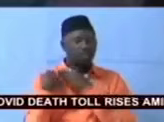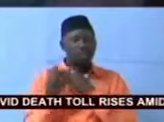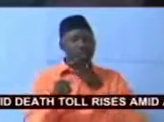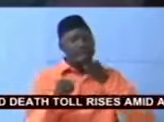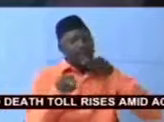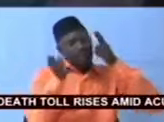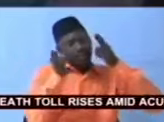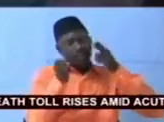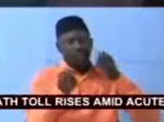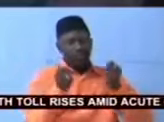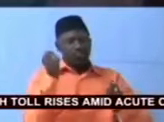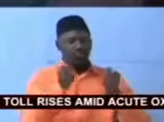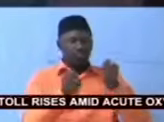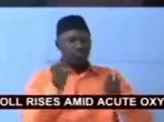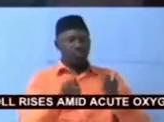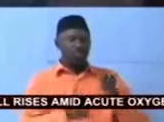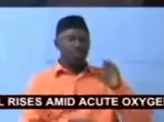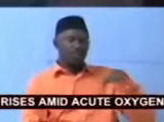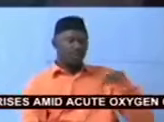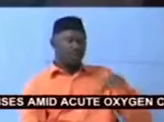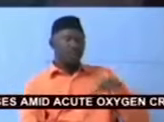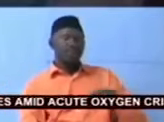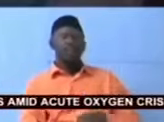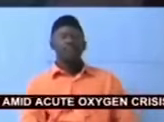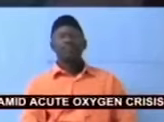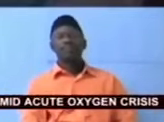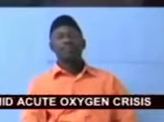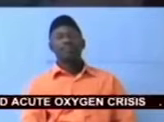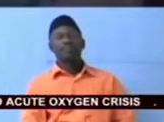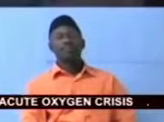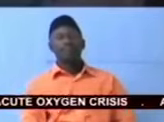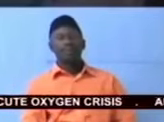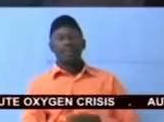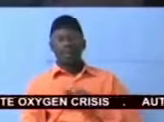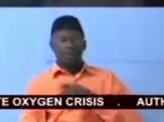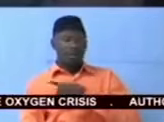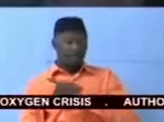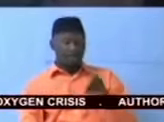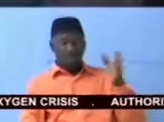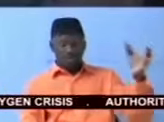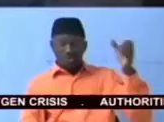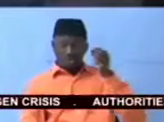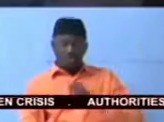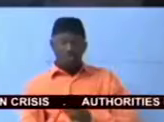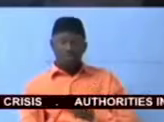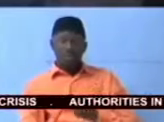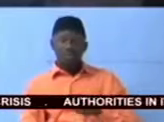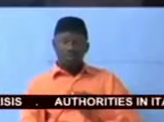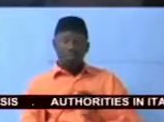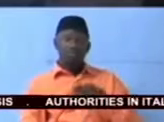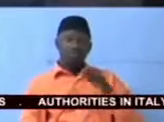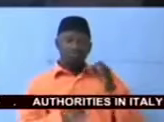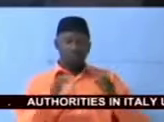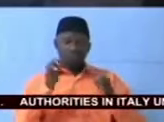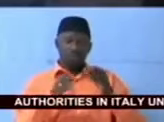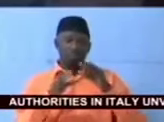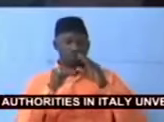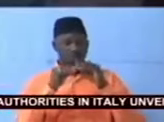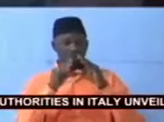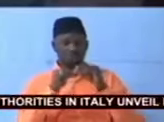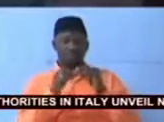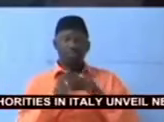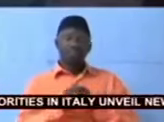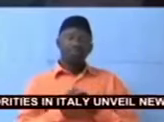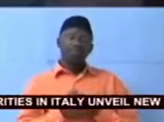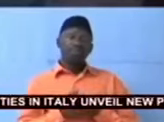walu karangé teñ tuuma né daal ñoo ñoo soxé won ay bal yoy men they all testified no mëb ñu ñoo dal di garal seen cadeau and